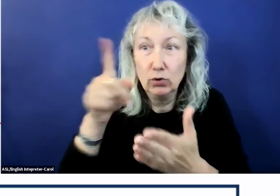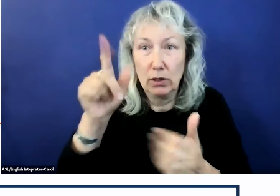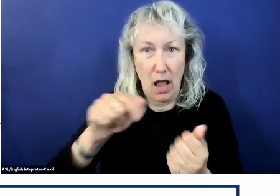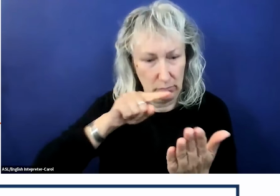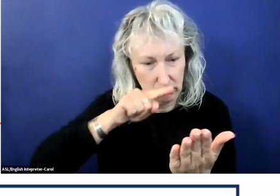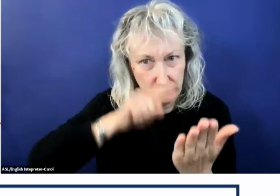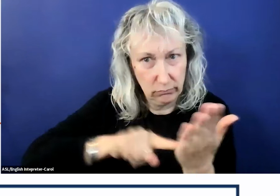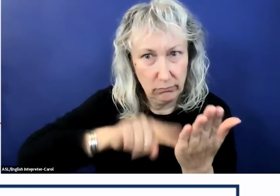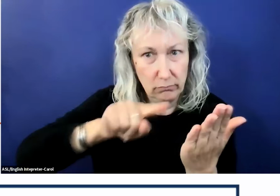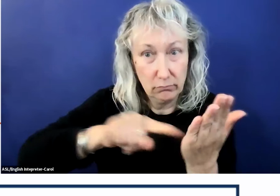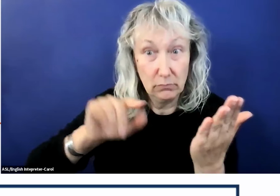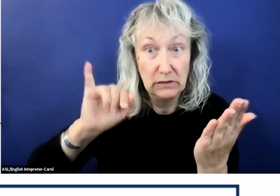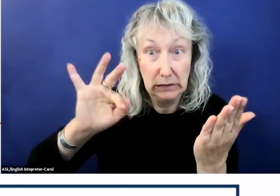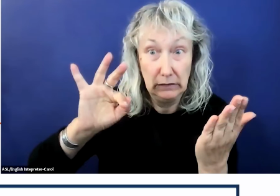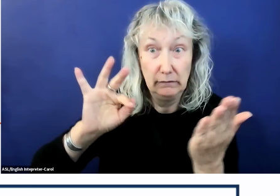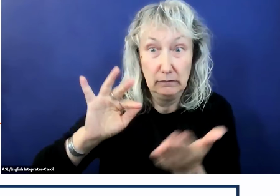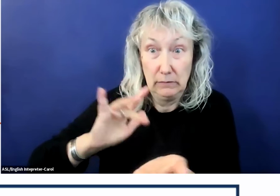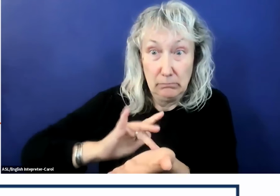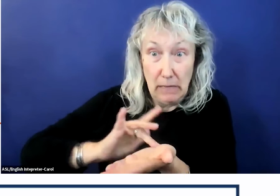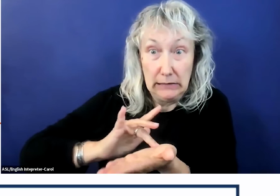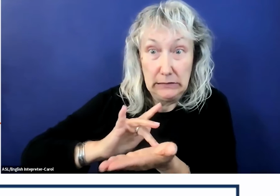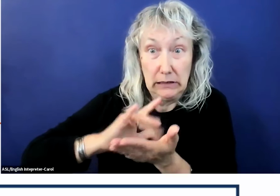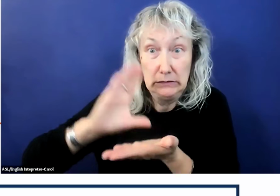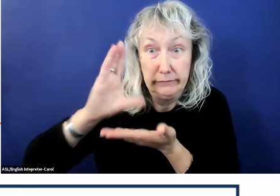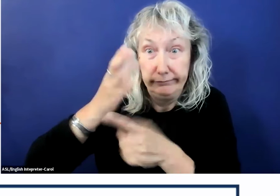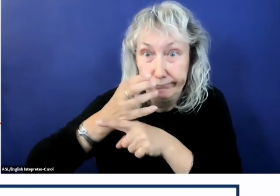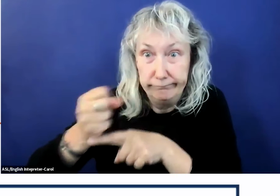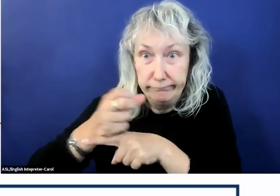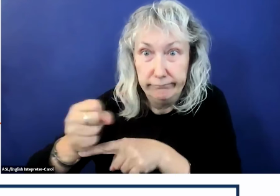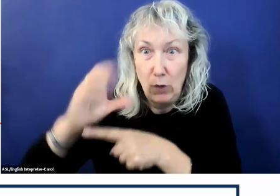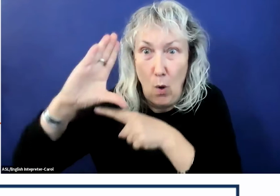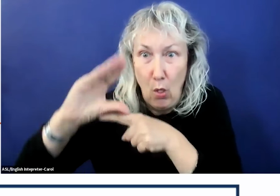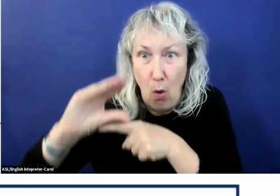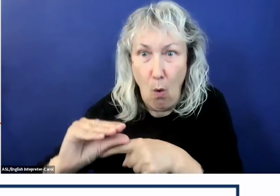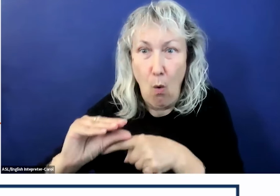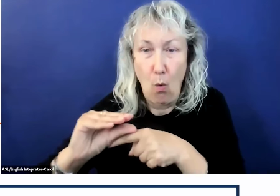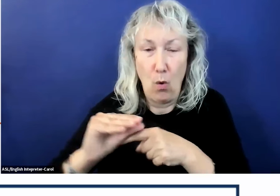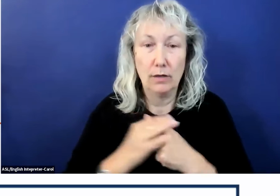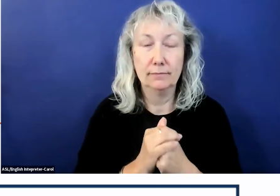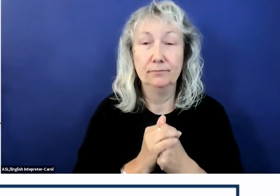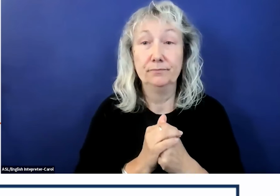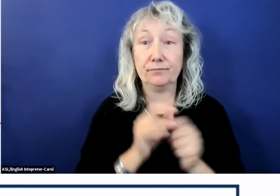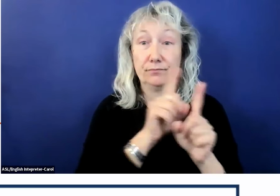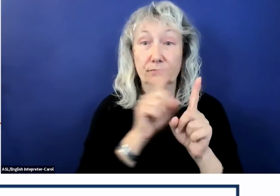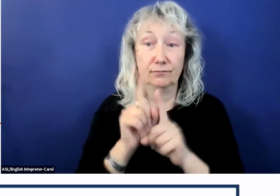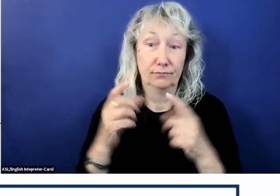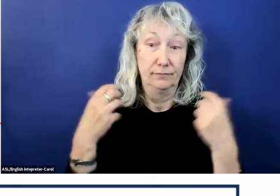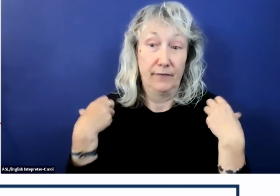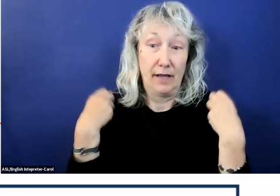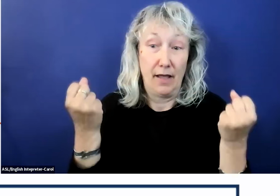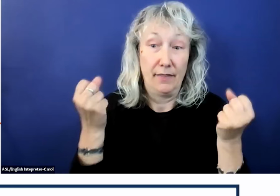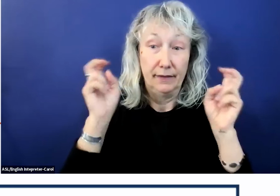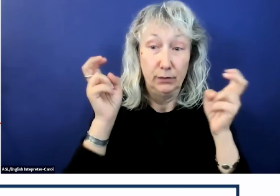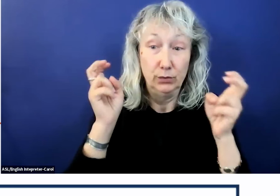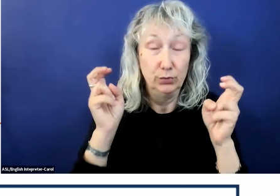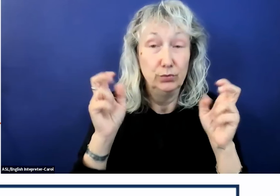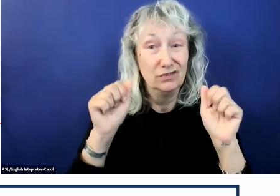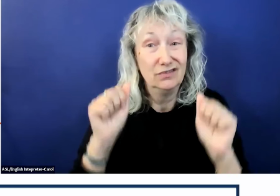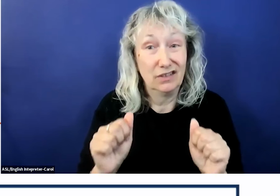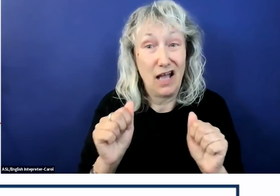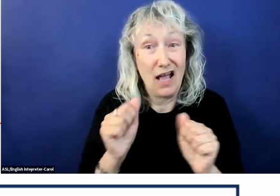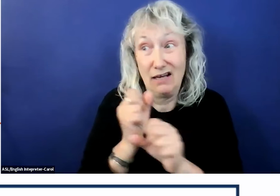to determine if the availability of any of your medications are impacted. Health issues may also allow you not to travel to the pharmacy